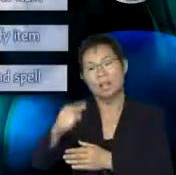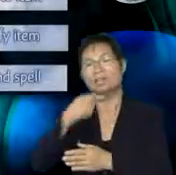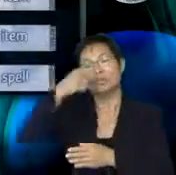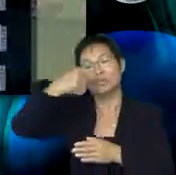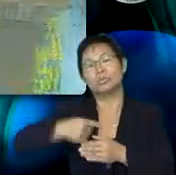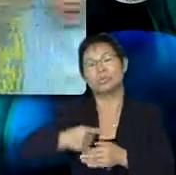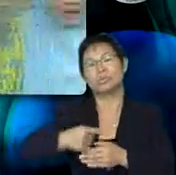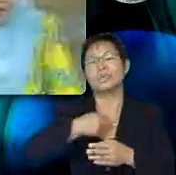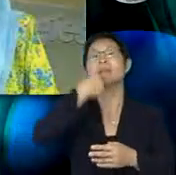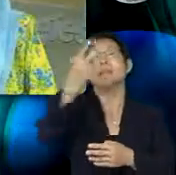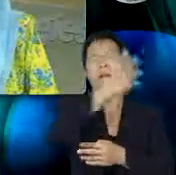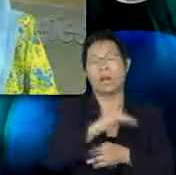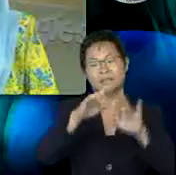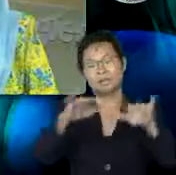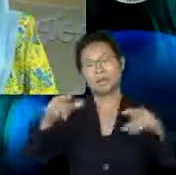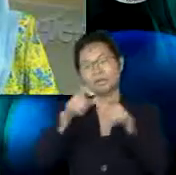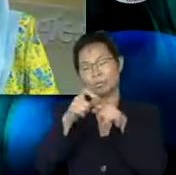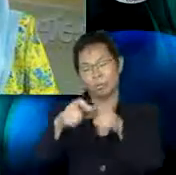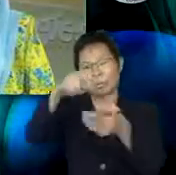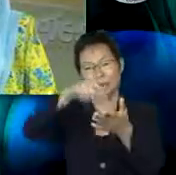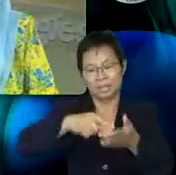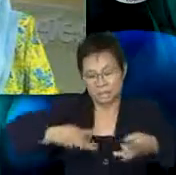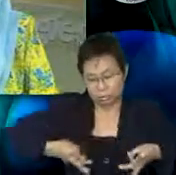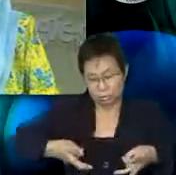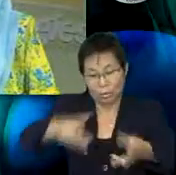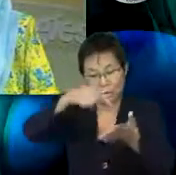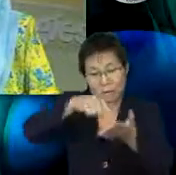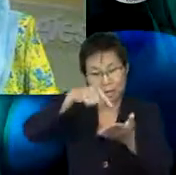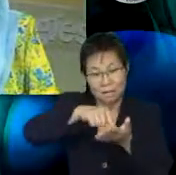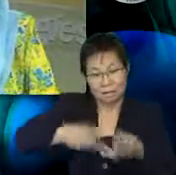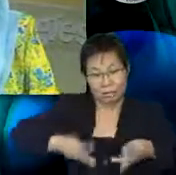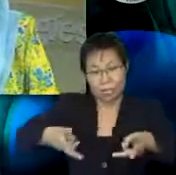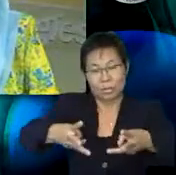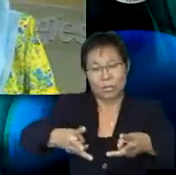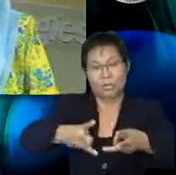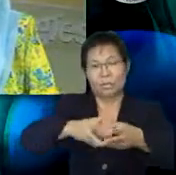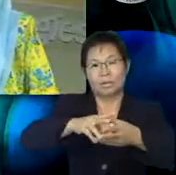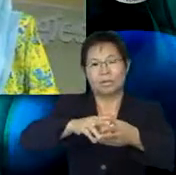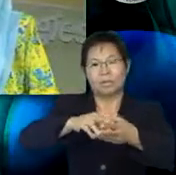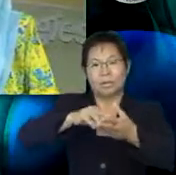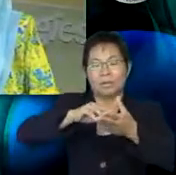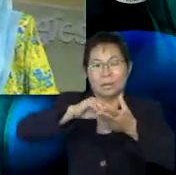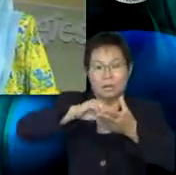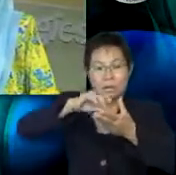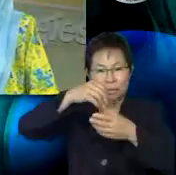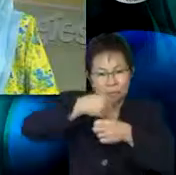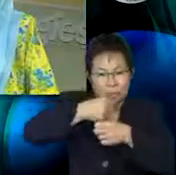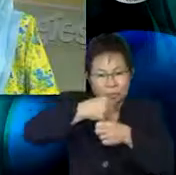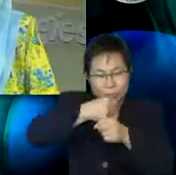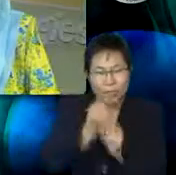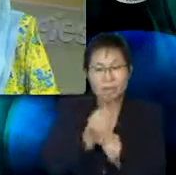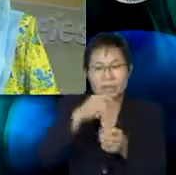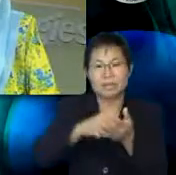to spell the word. And in this way, Miss Pritam reinforces the new vocabulary in terms of